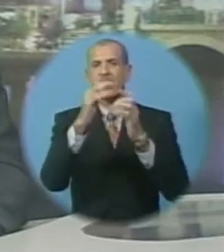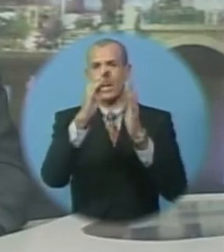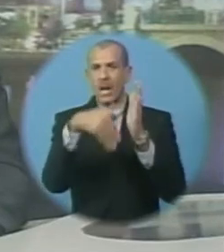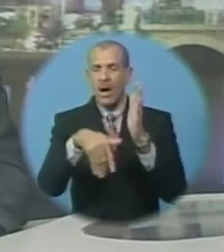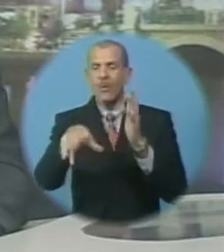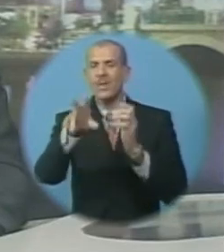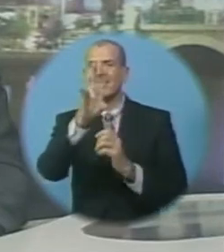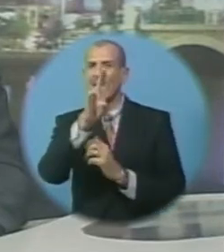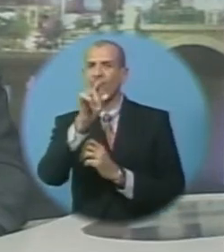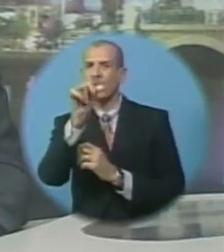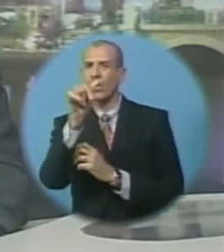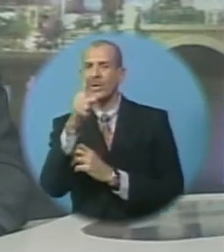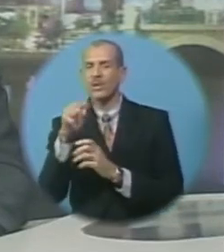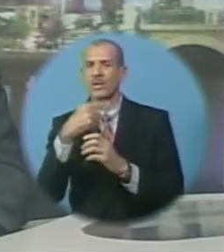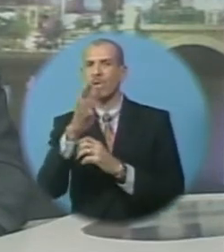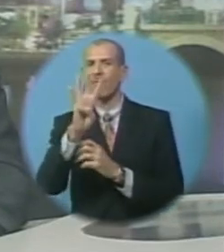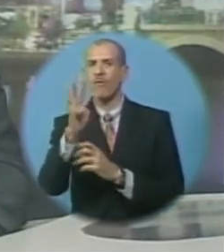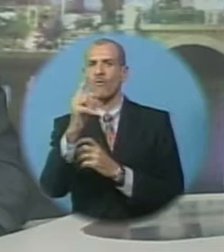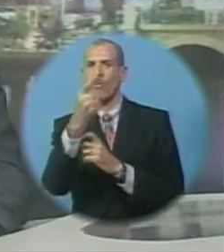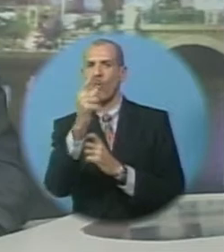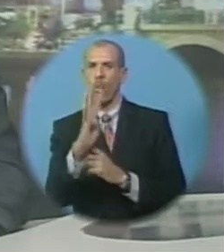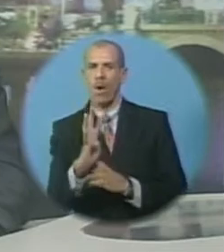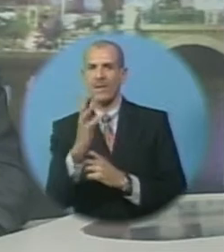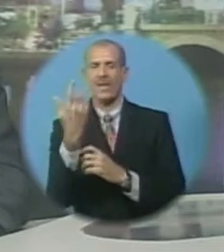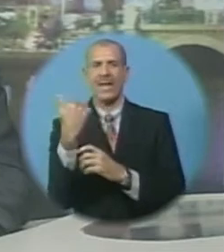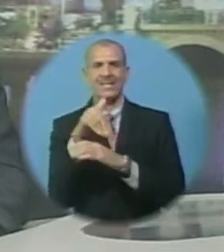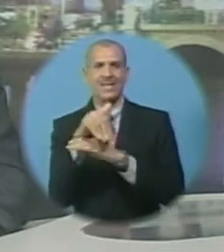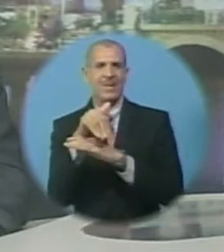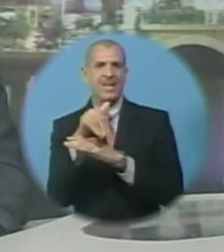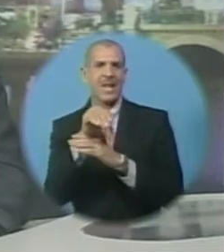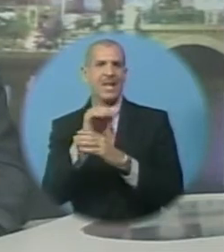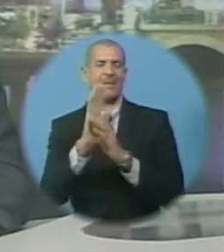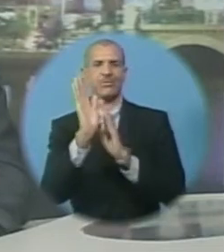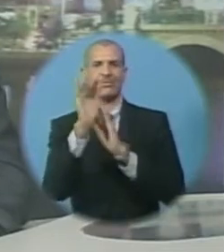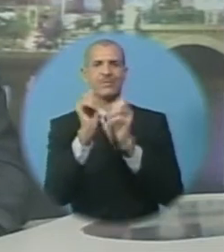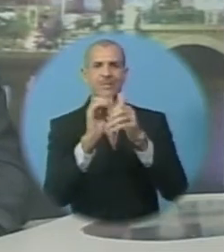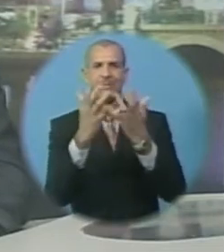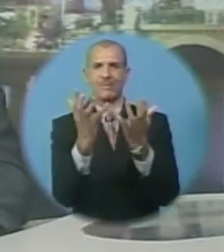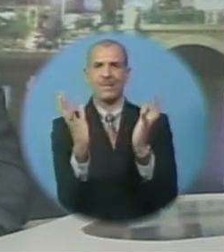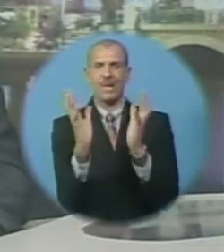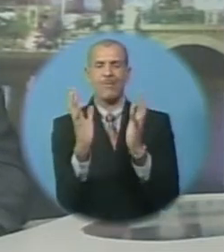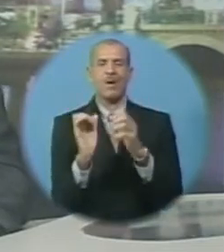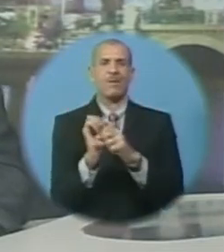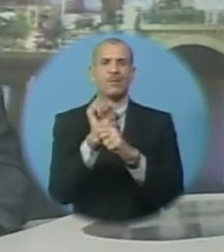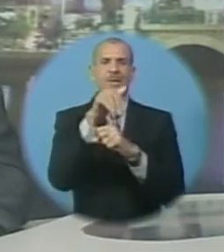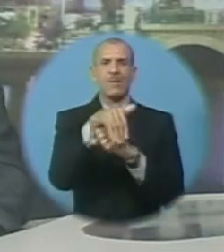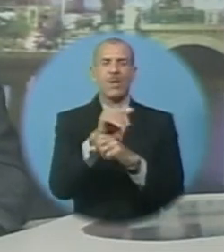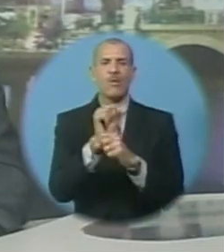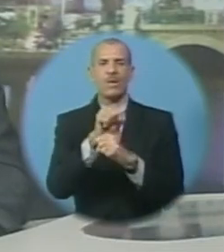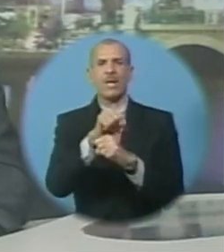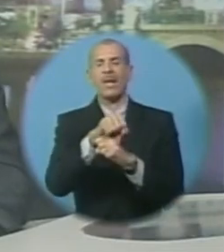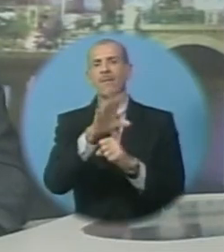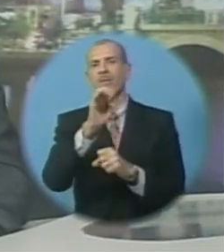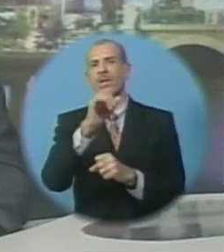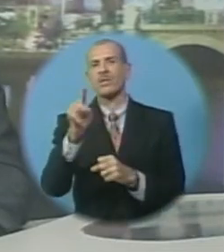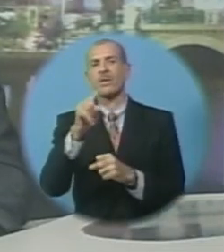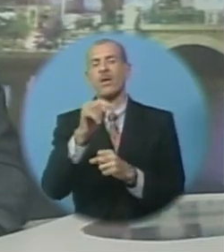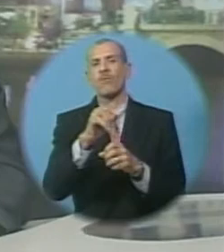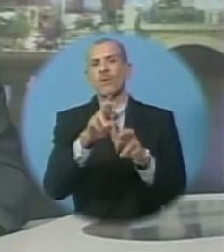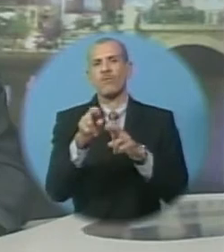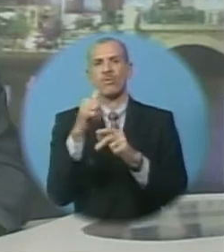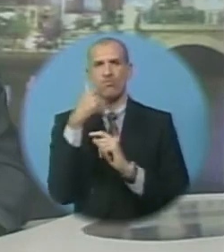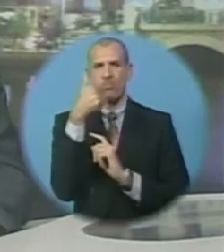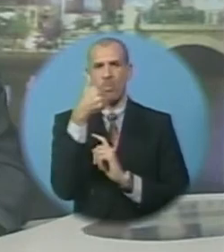7 goals going into the fourth quarter last evening at the netball stadium, but came back to beat Christchurch Foundation and qualify for tomorrow's